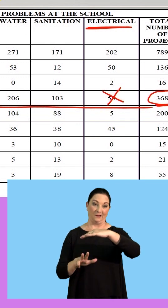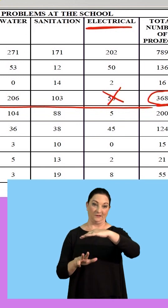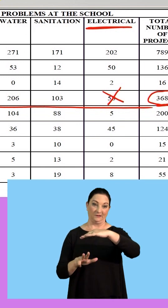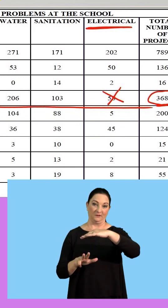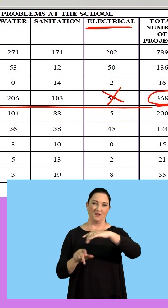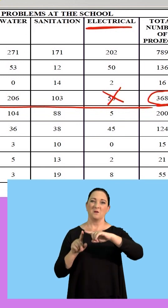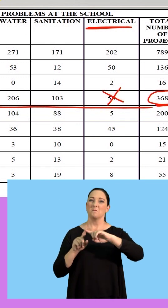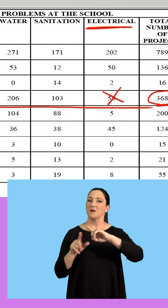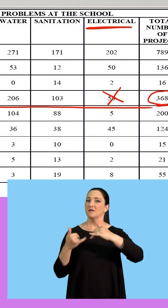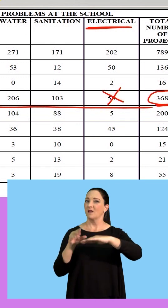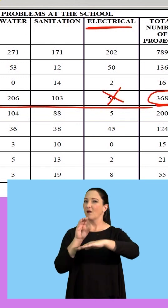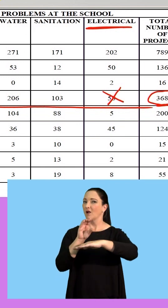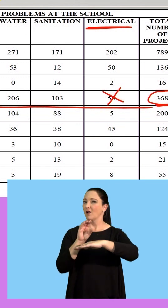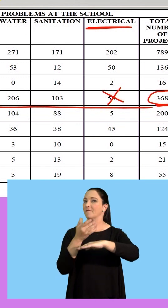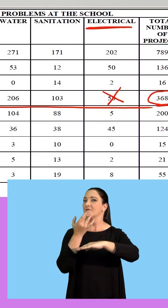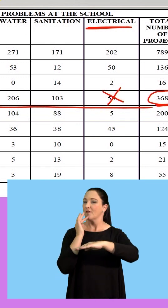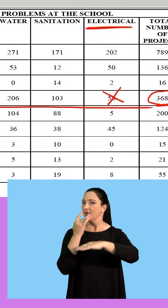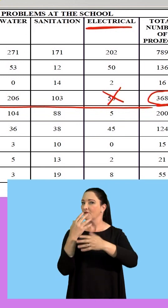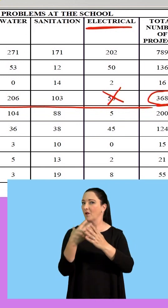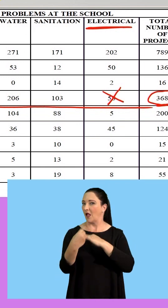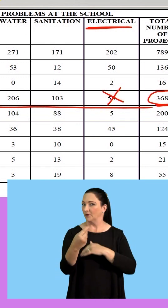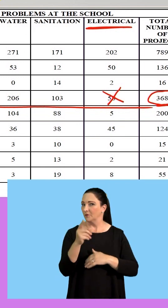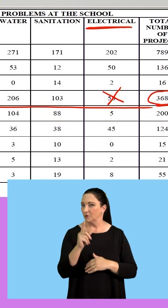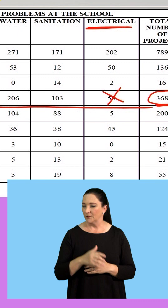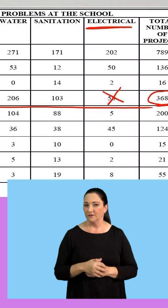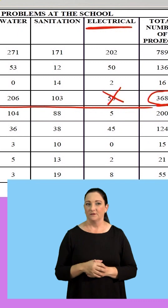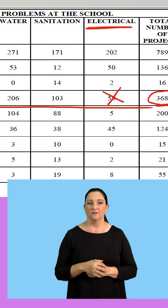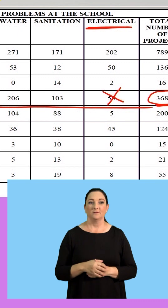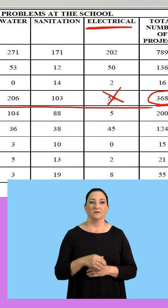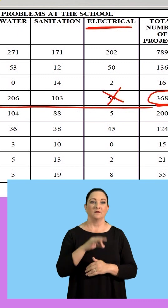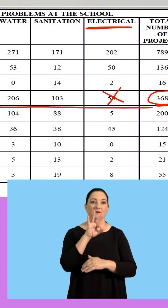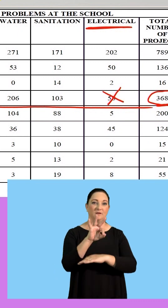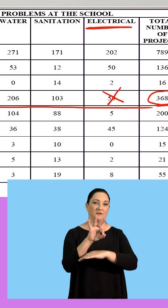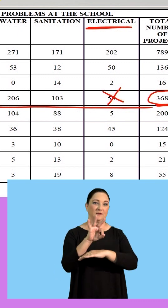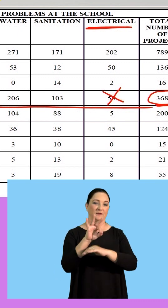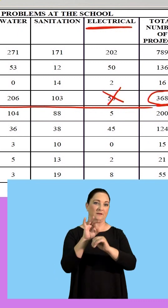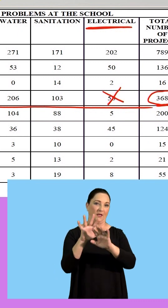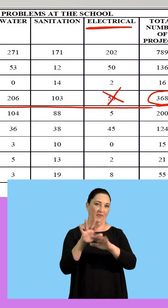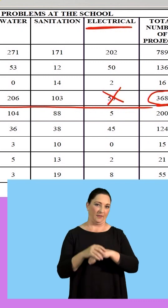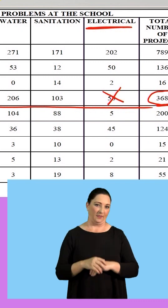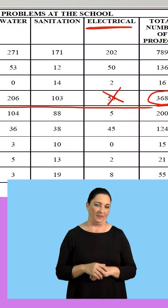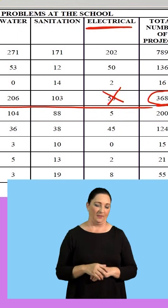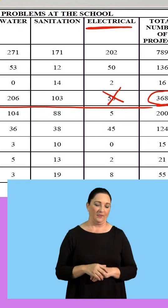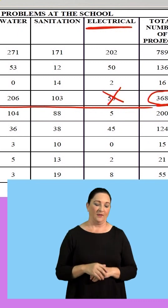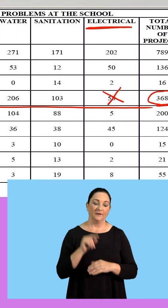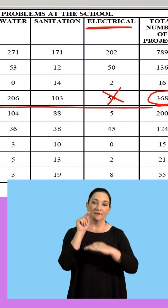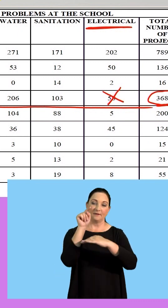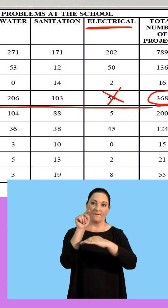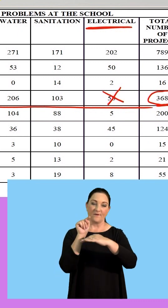is 368. And here is my number of favorable outcomes. So therefore, I'm going to